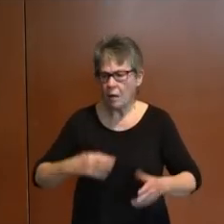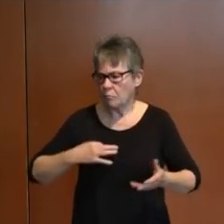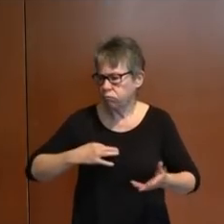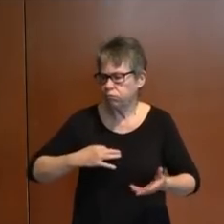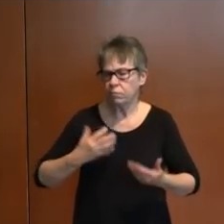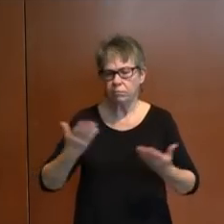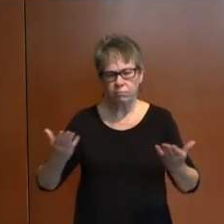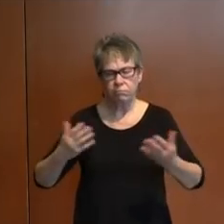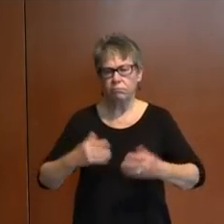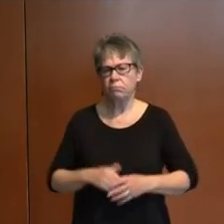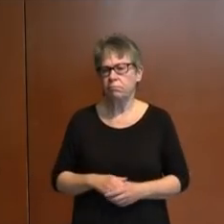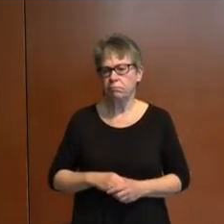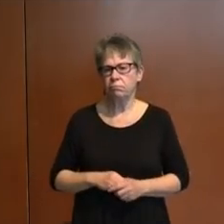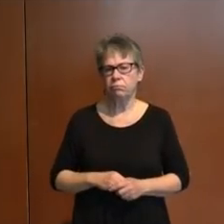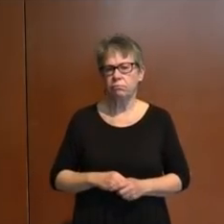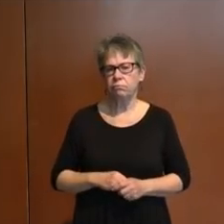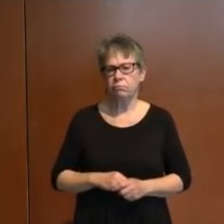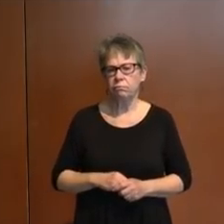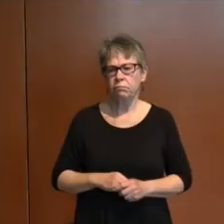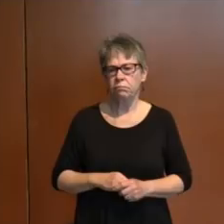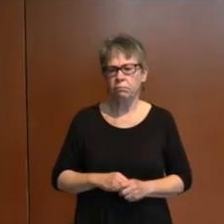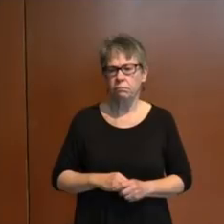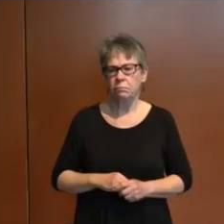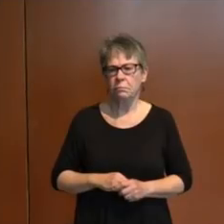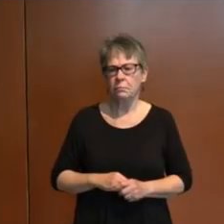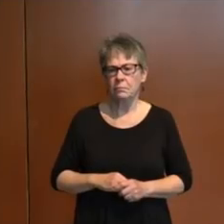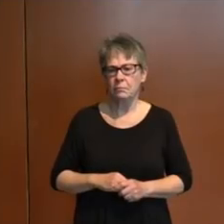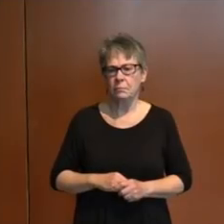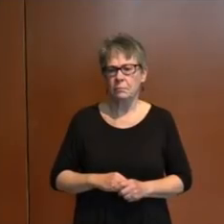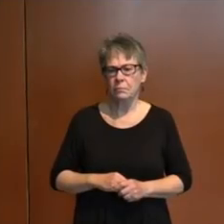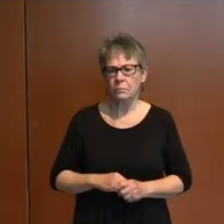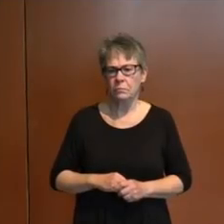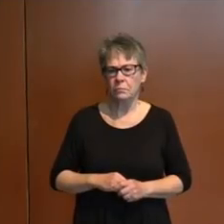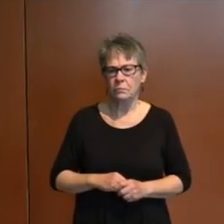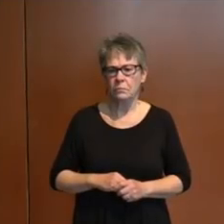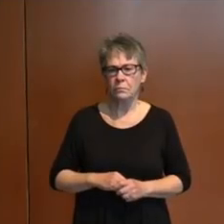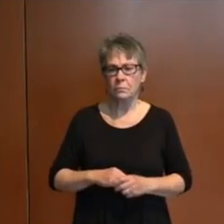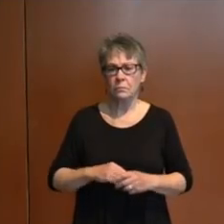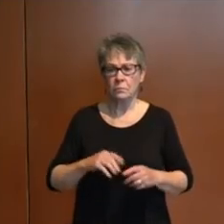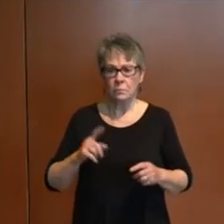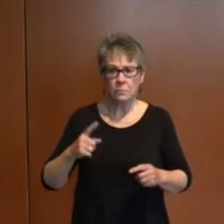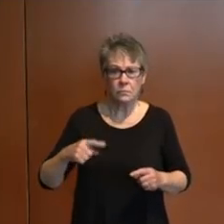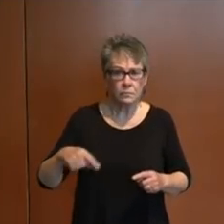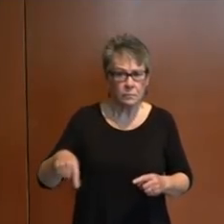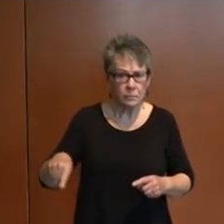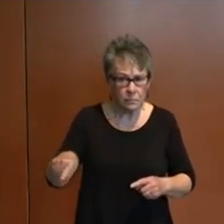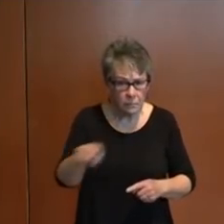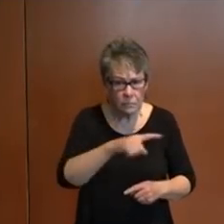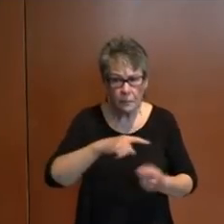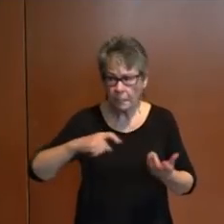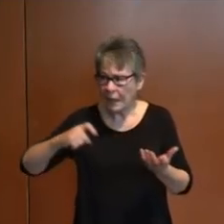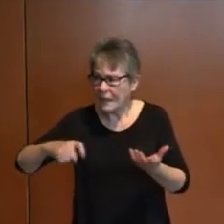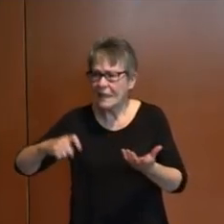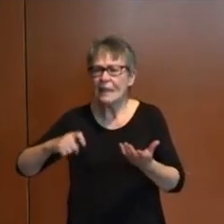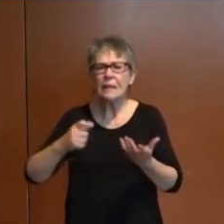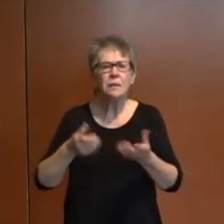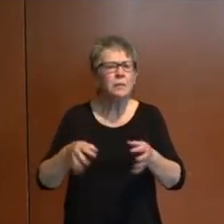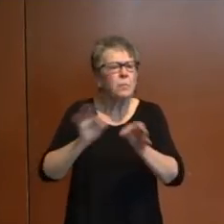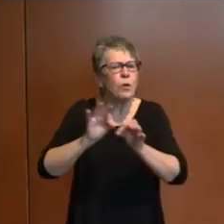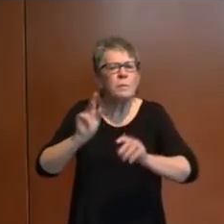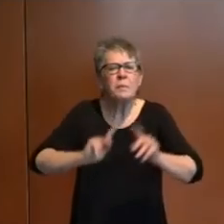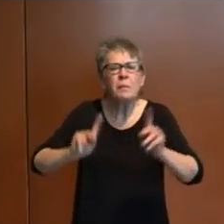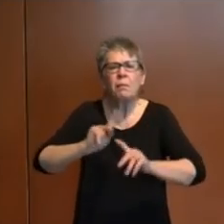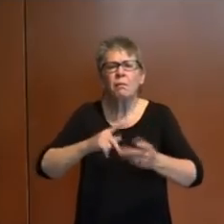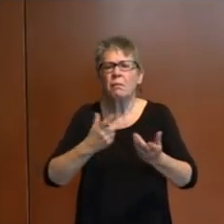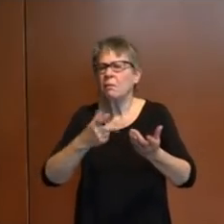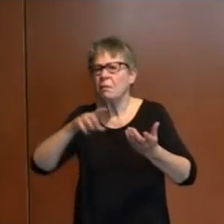to connect with us through the site to have your openings posted. This shows the very best of New